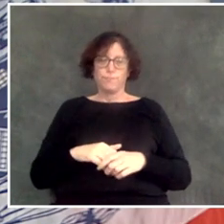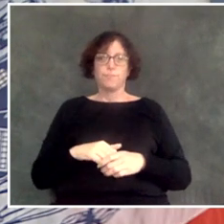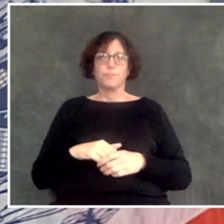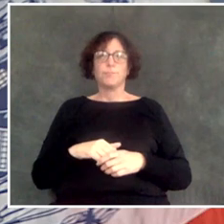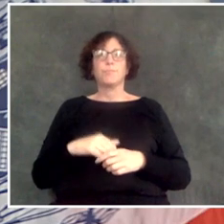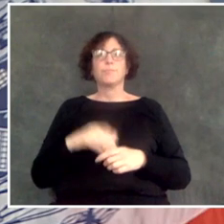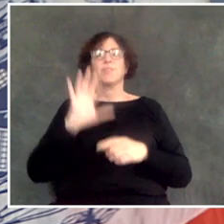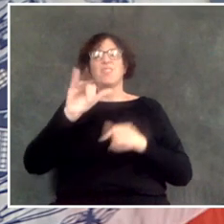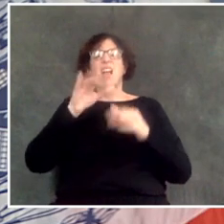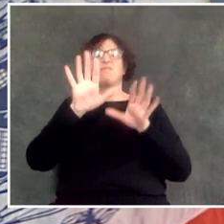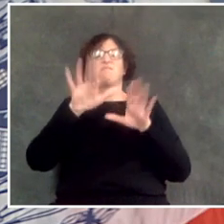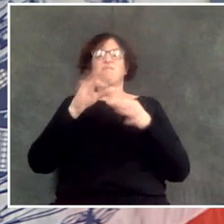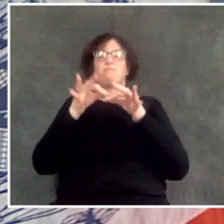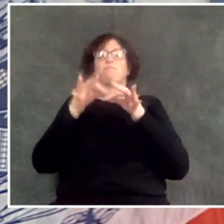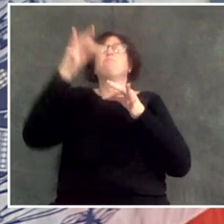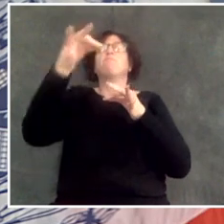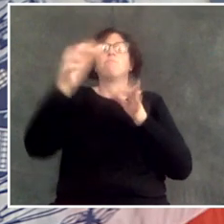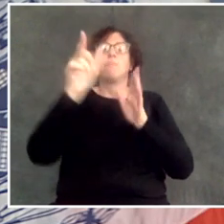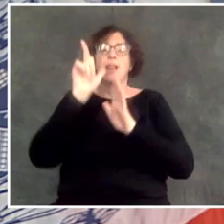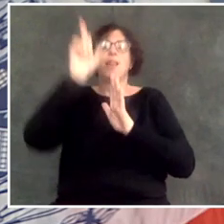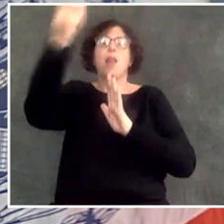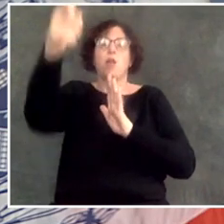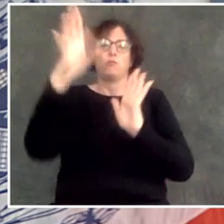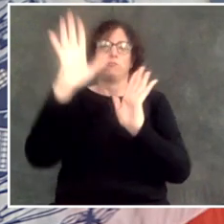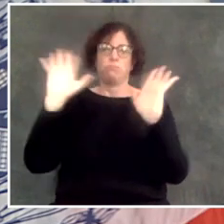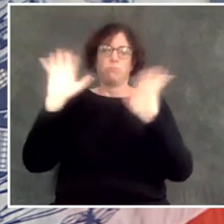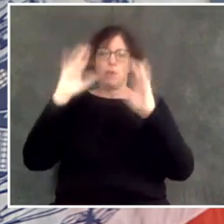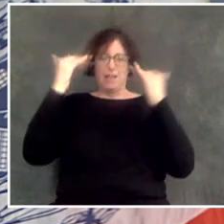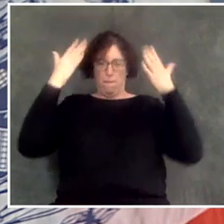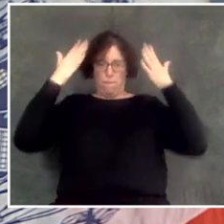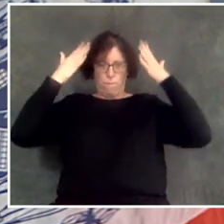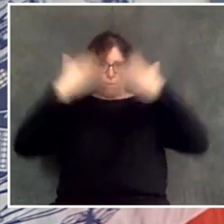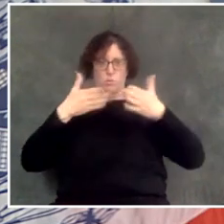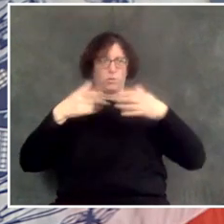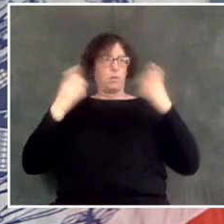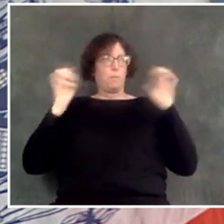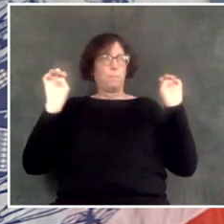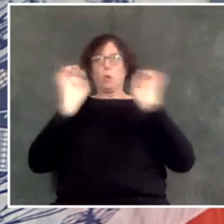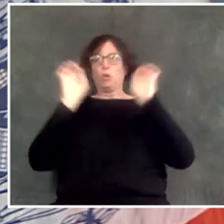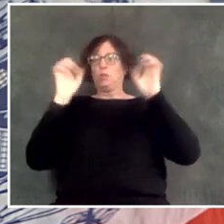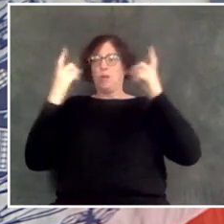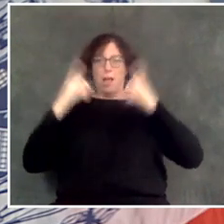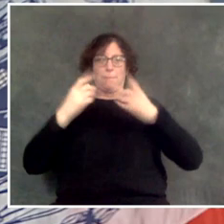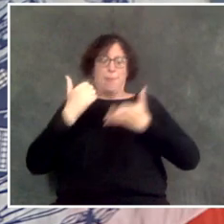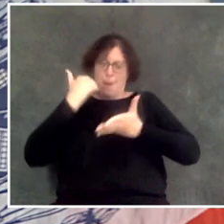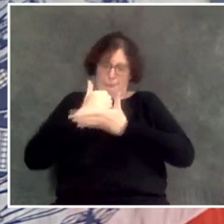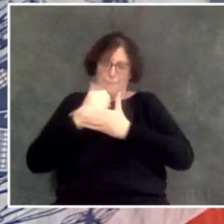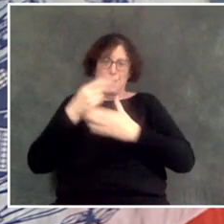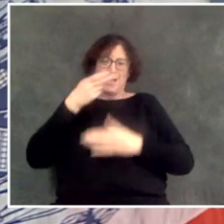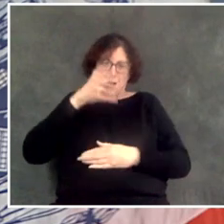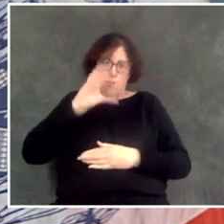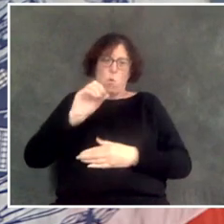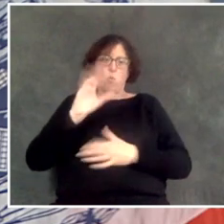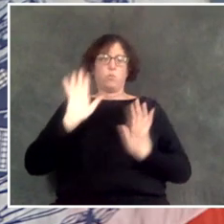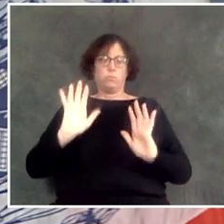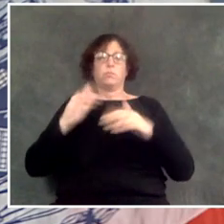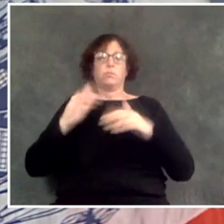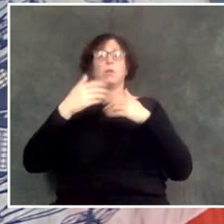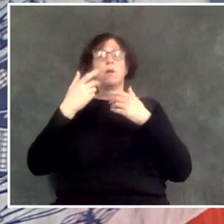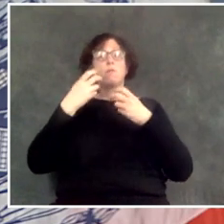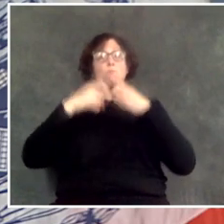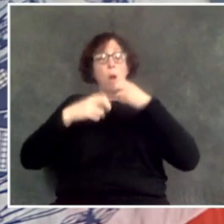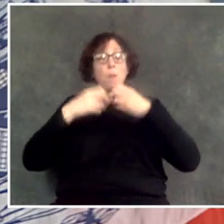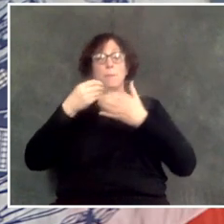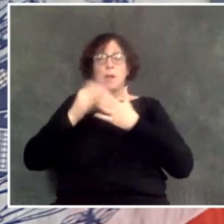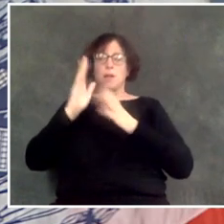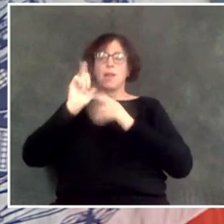that I can do, I'm looking to, and obviously making sure, and this was something Deanne Criswell worked very hard on, getting those ambulances here from